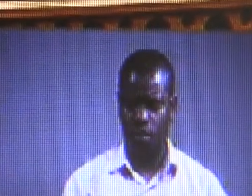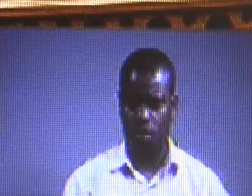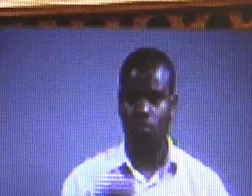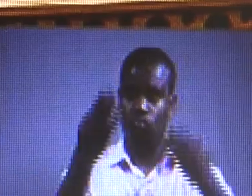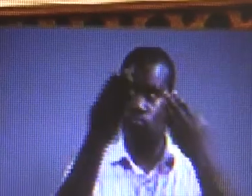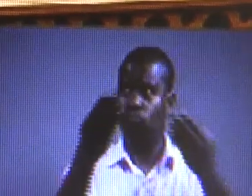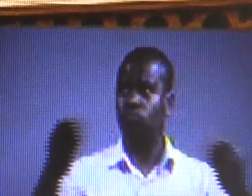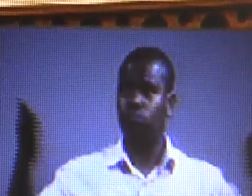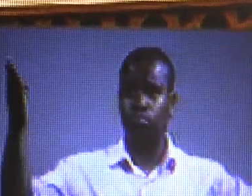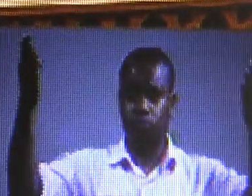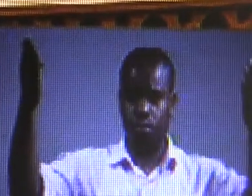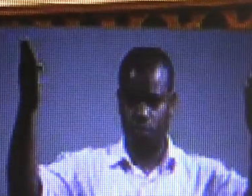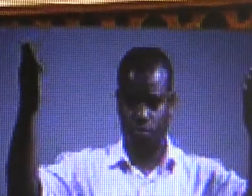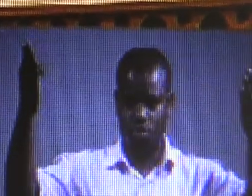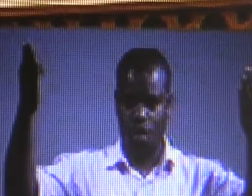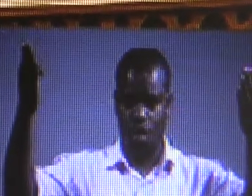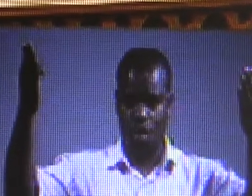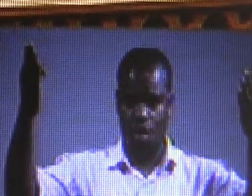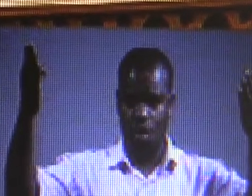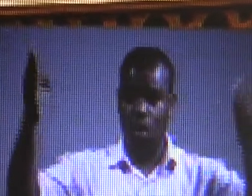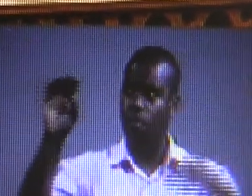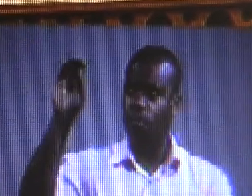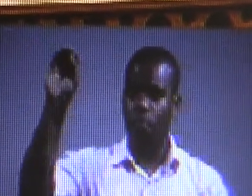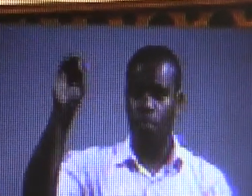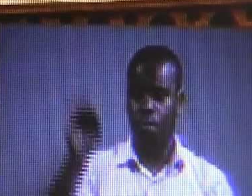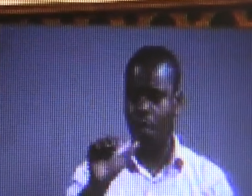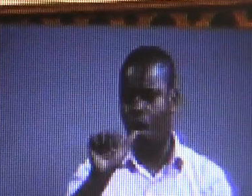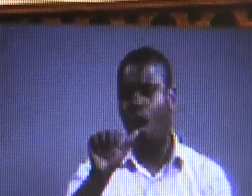In the galleries is Advocate